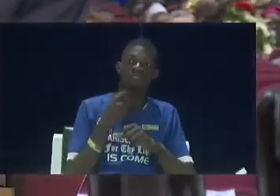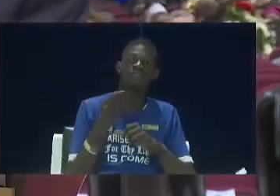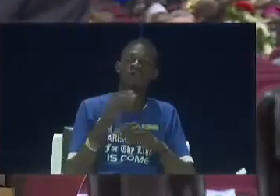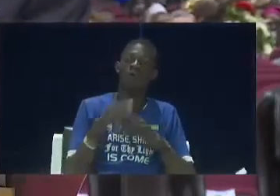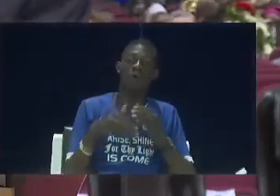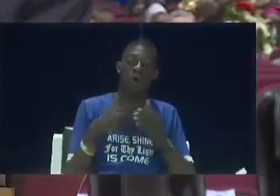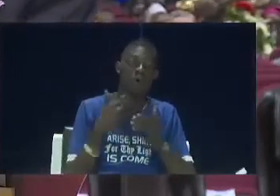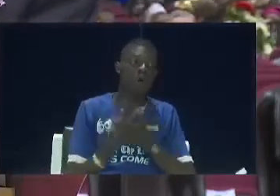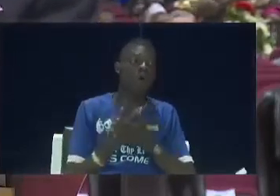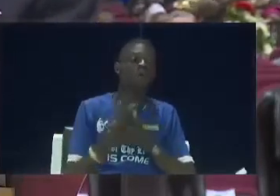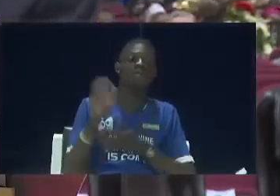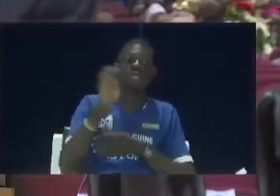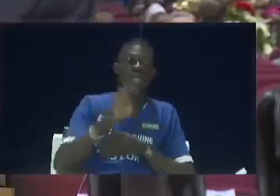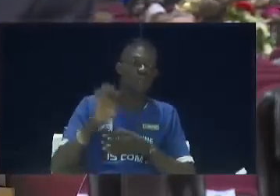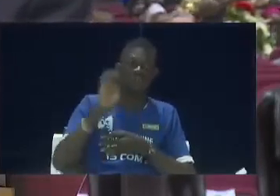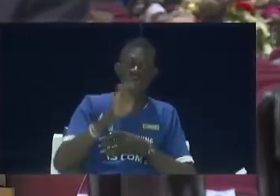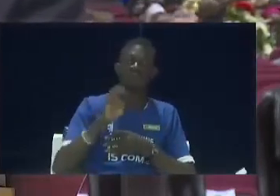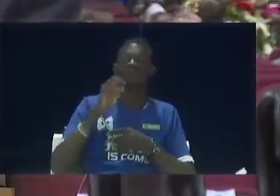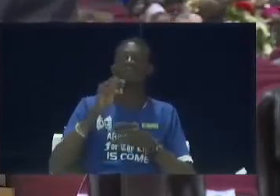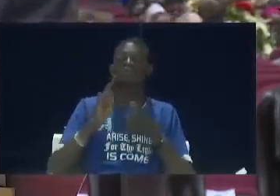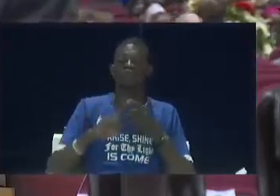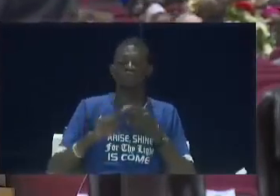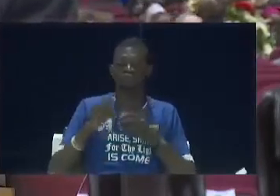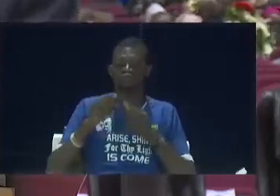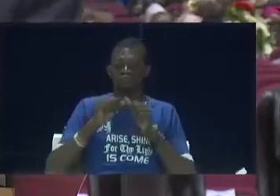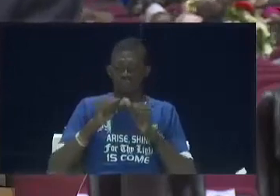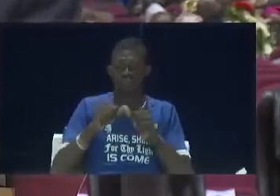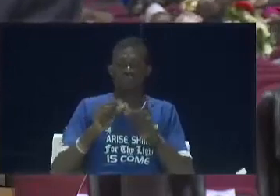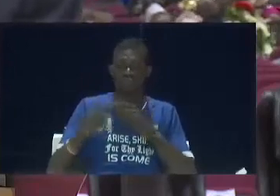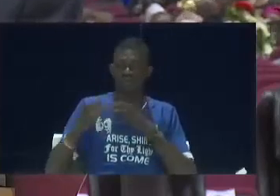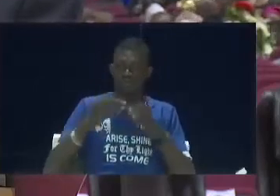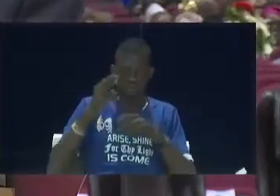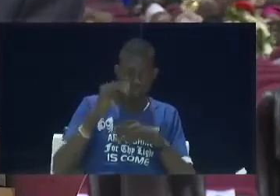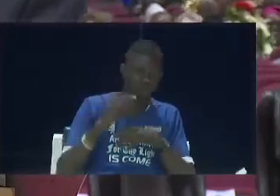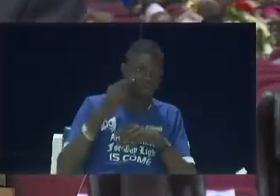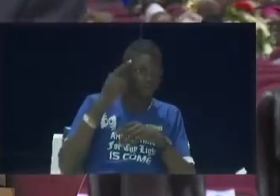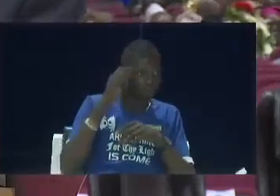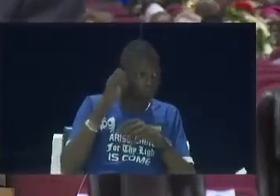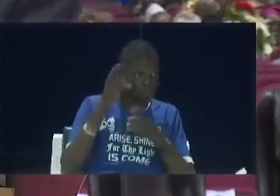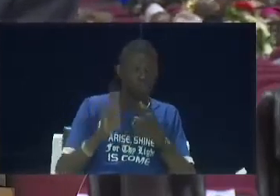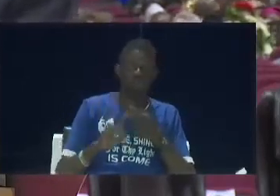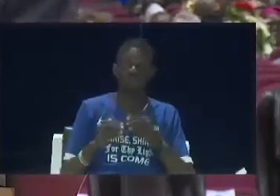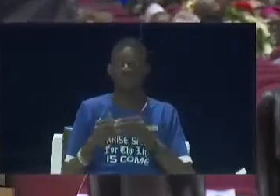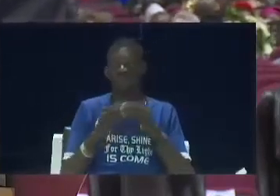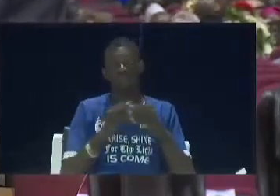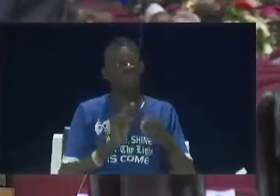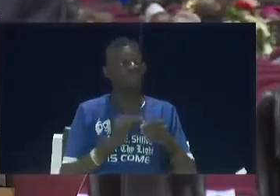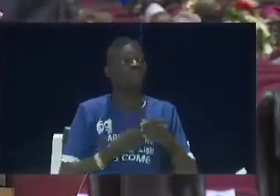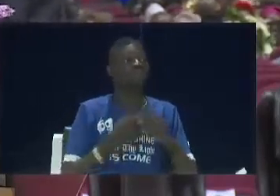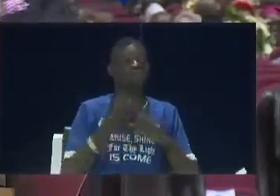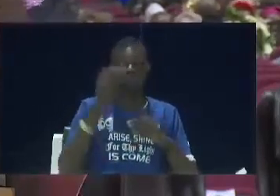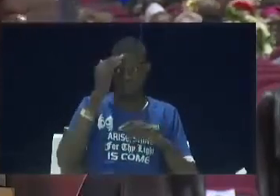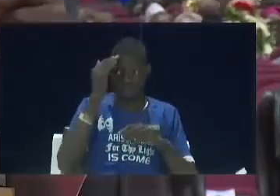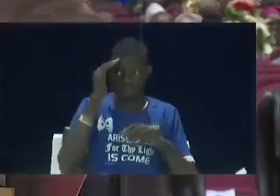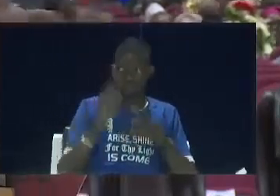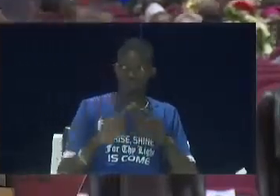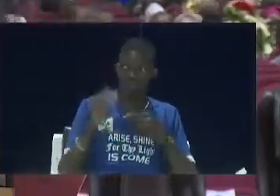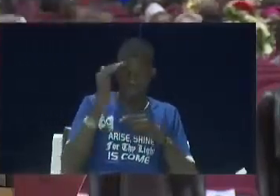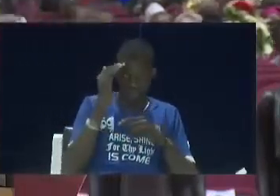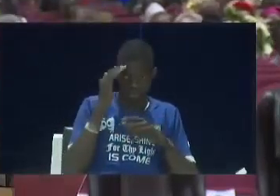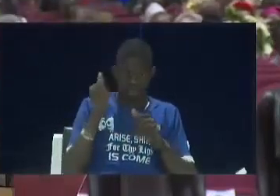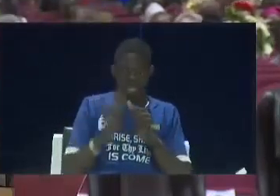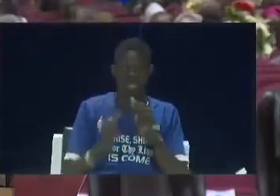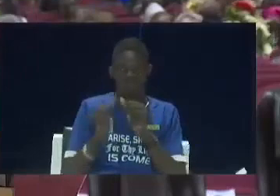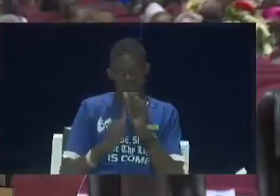of eternity. We will still continue to discover him. But he wants to lead us from knowledge to knowledge day by